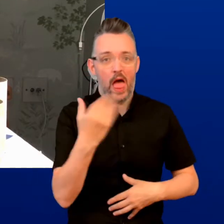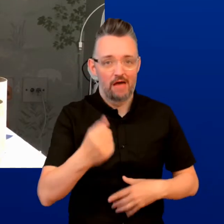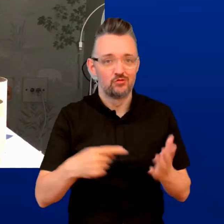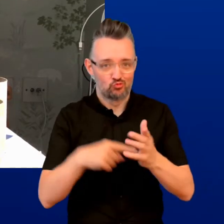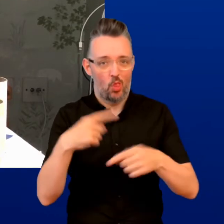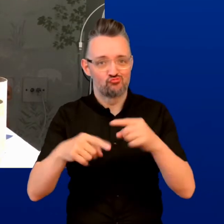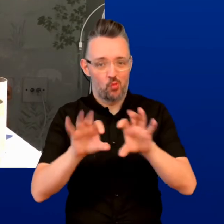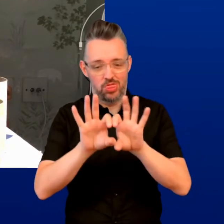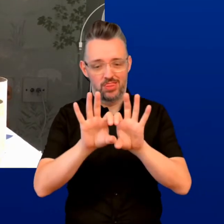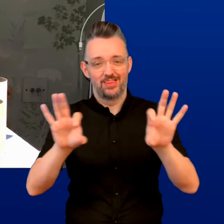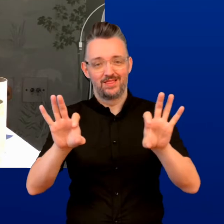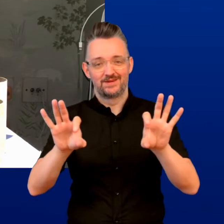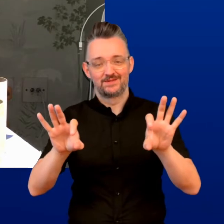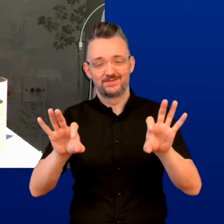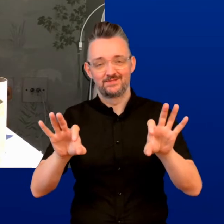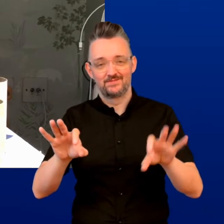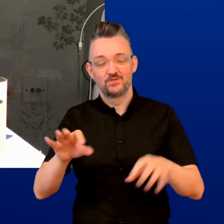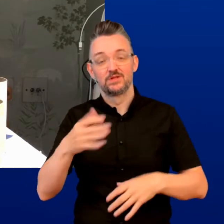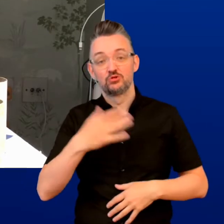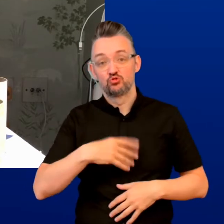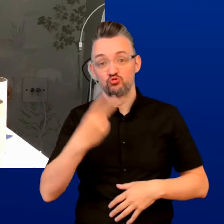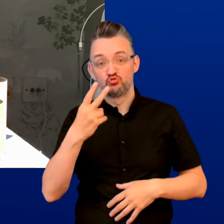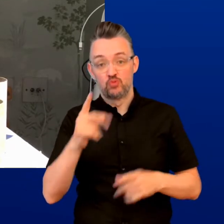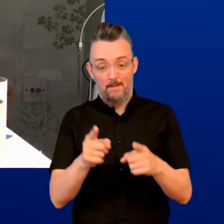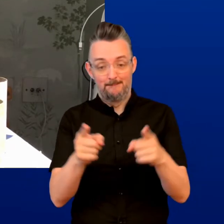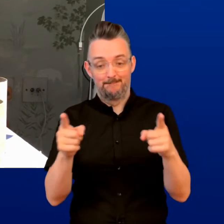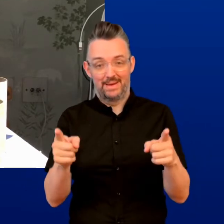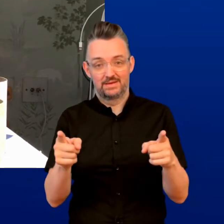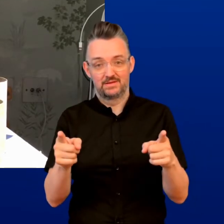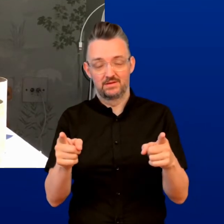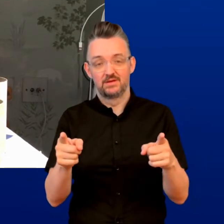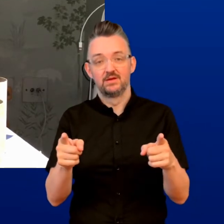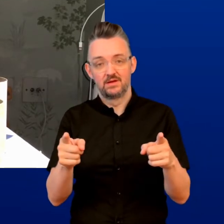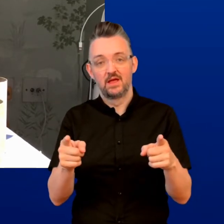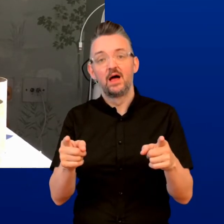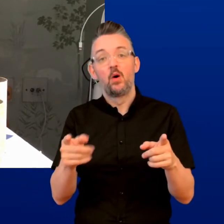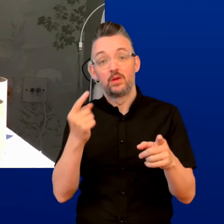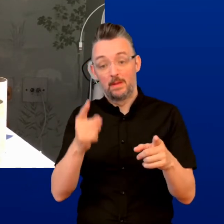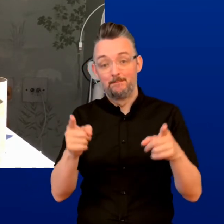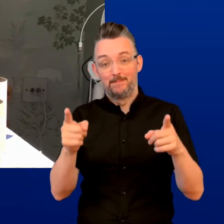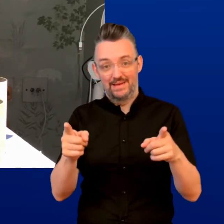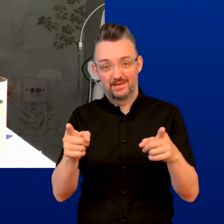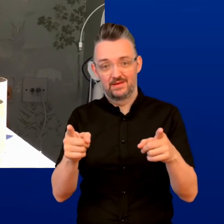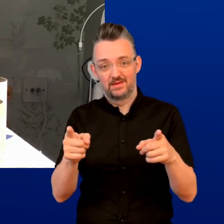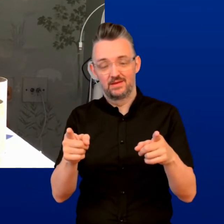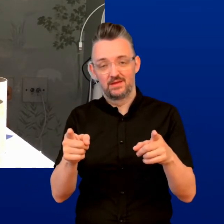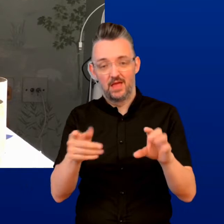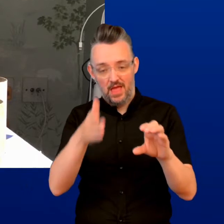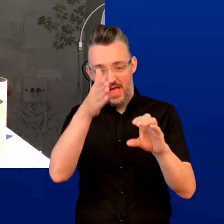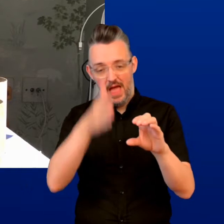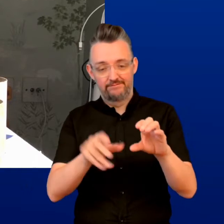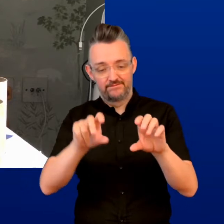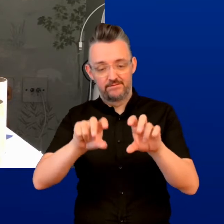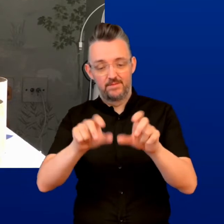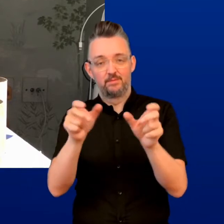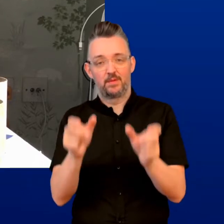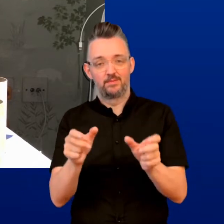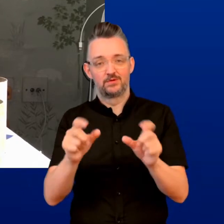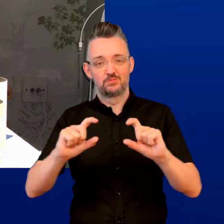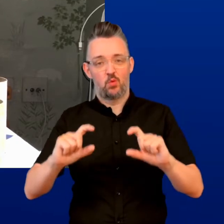them. So you have two big ones, and then you have a big one and you half it for two